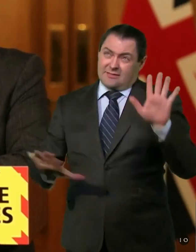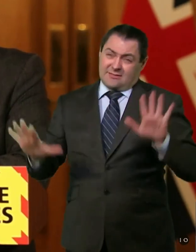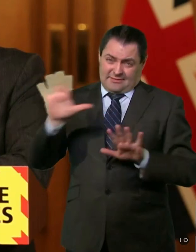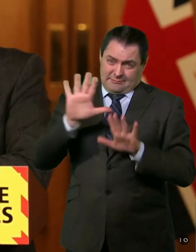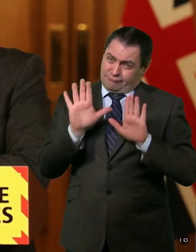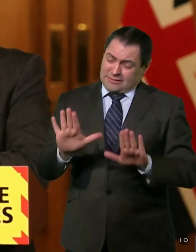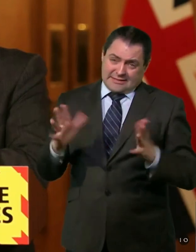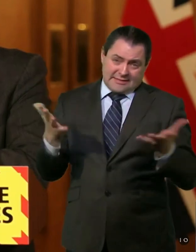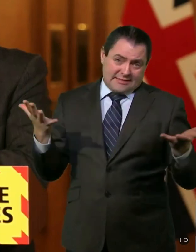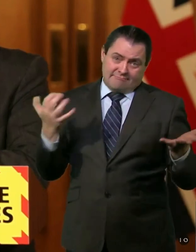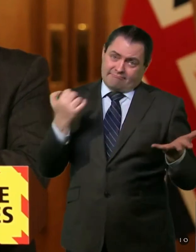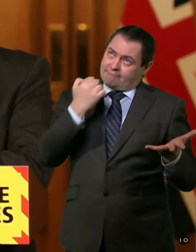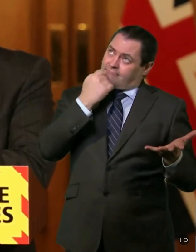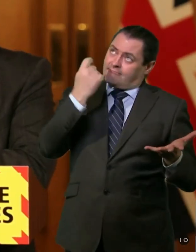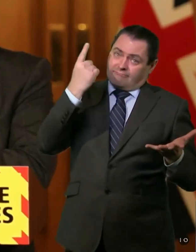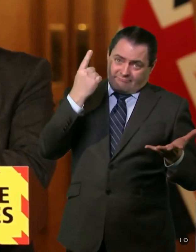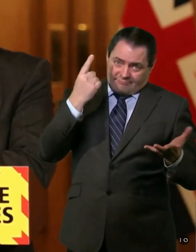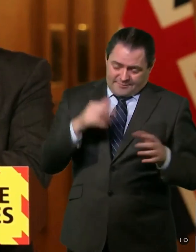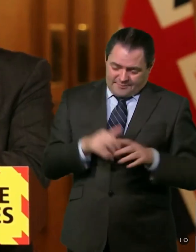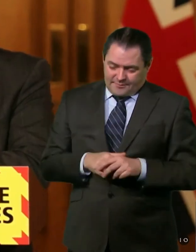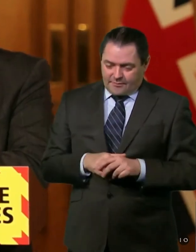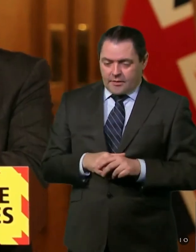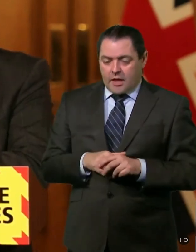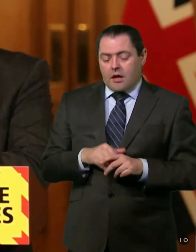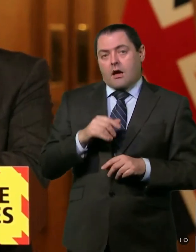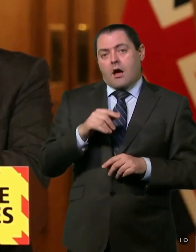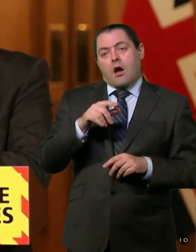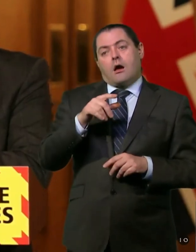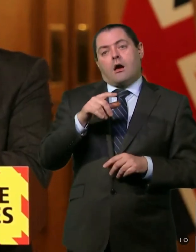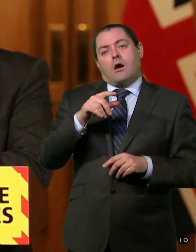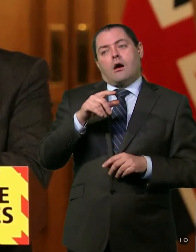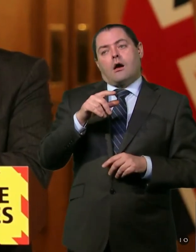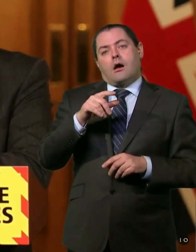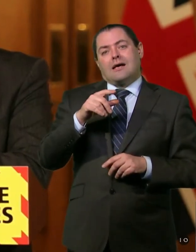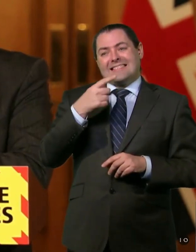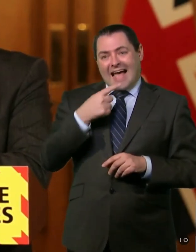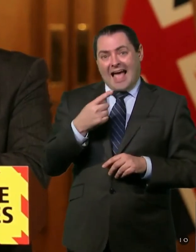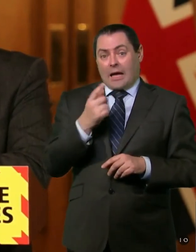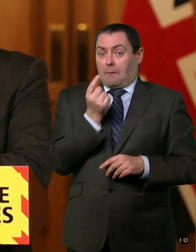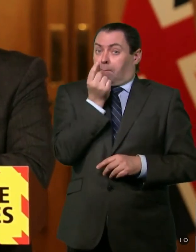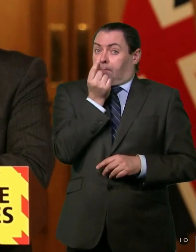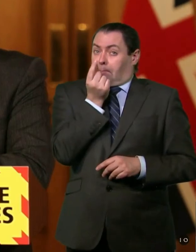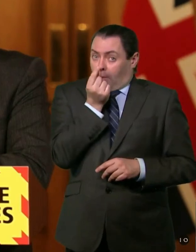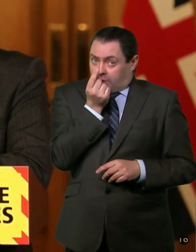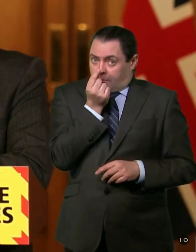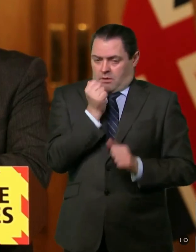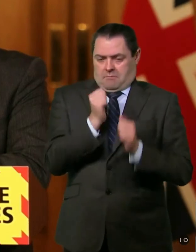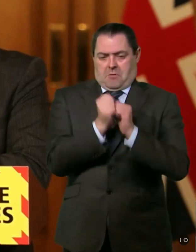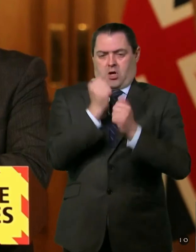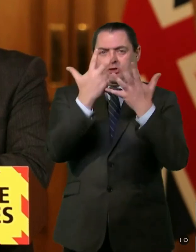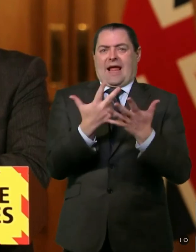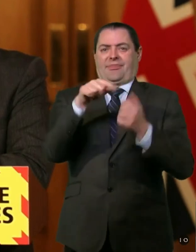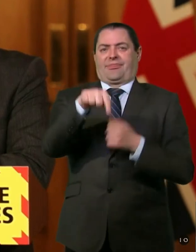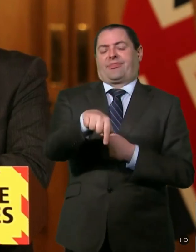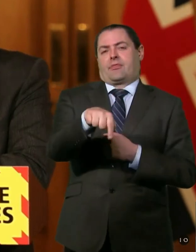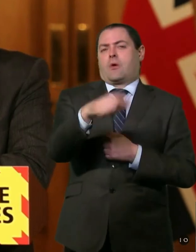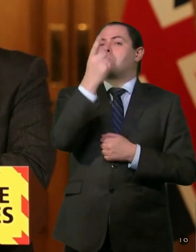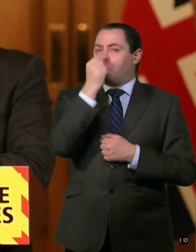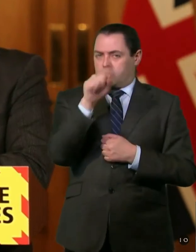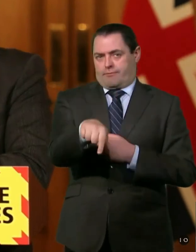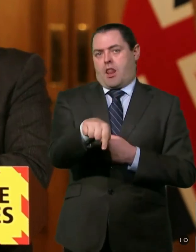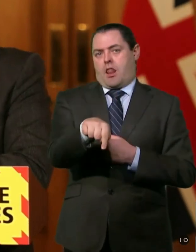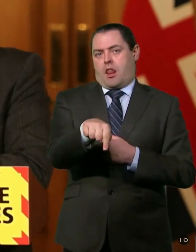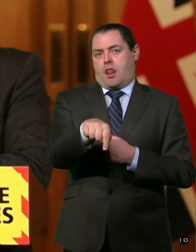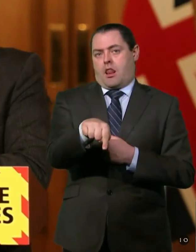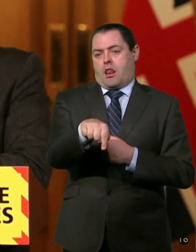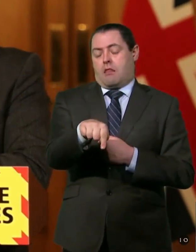that March the 8th is the earliest date by which we think we might responsibly be able to do that, given what we know now. But